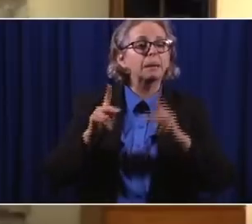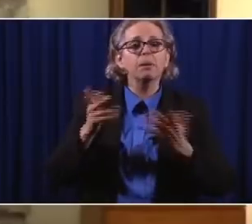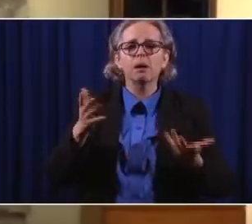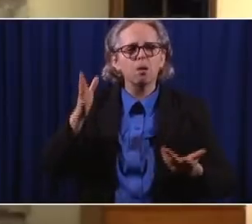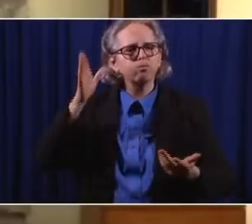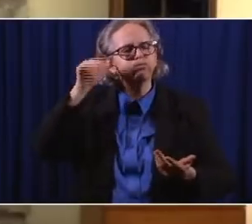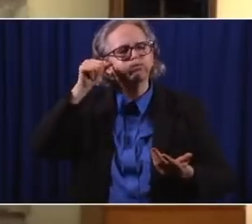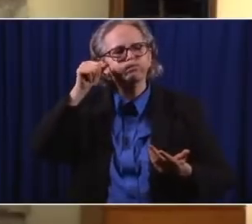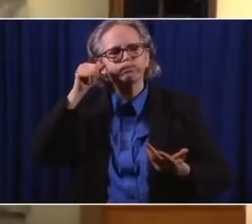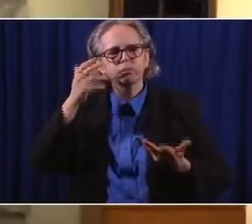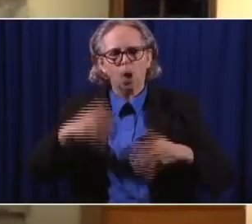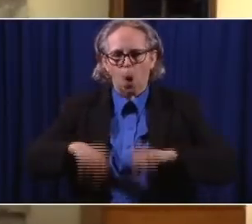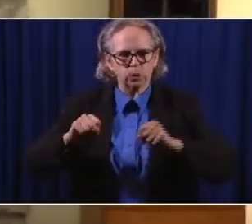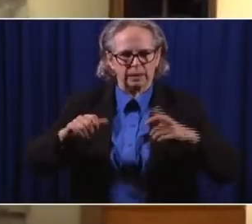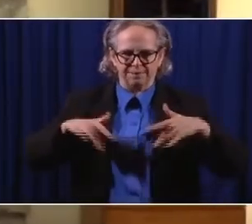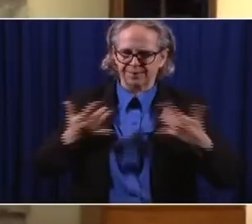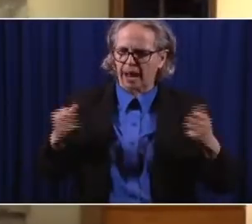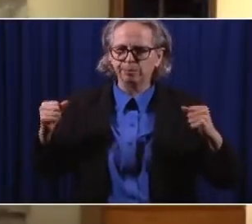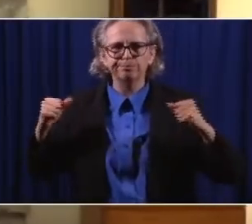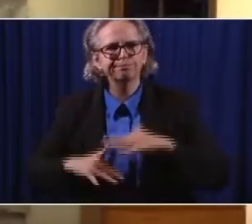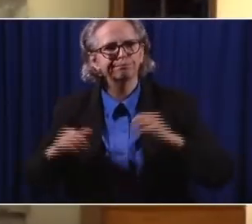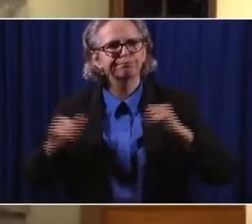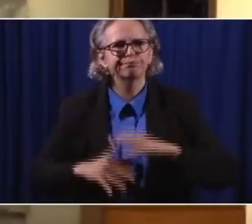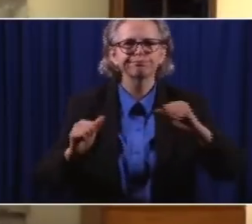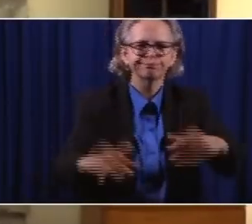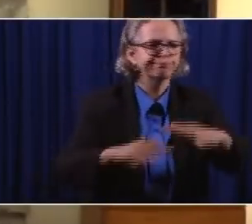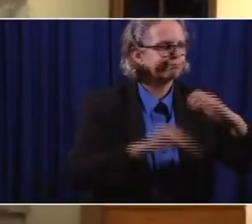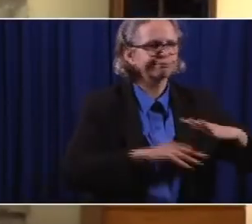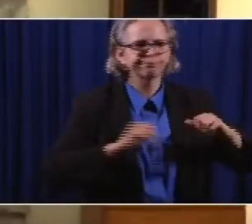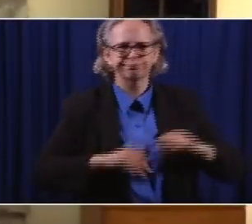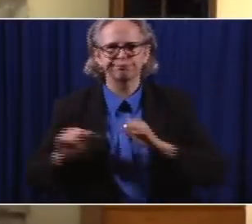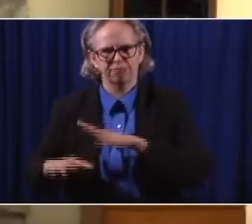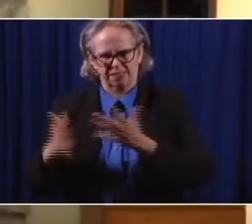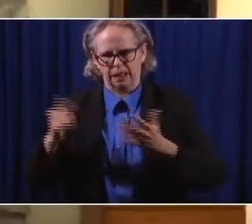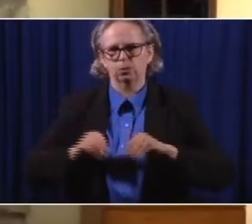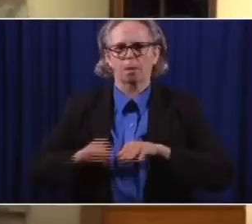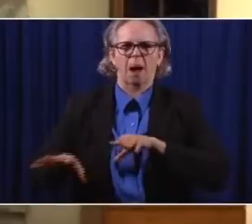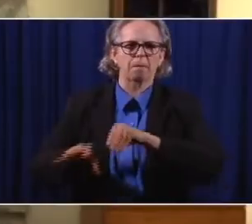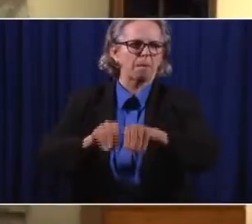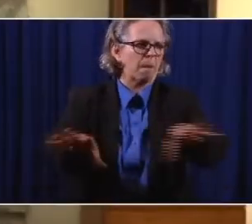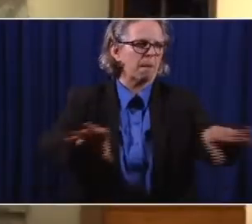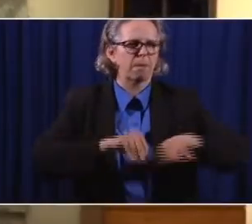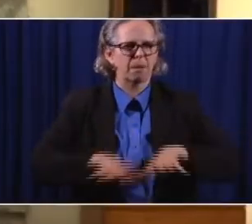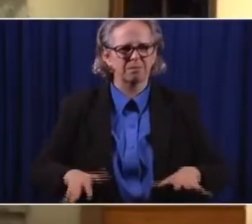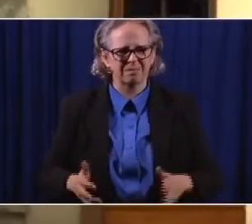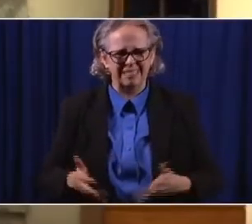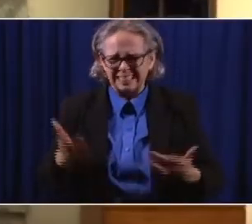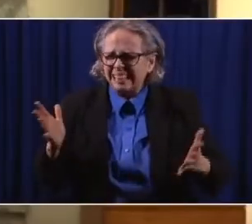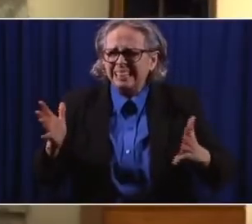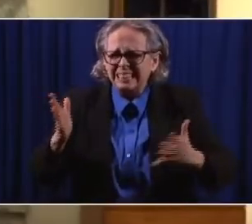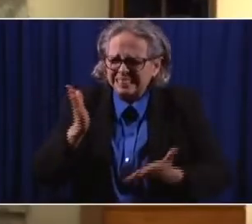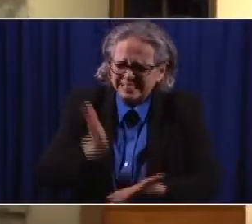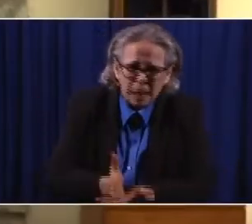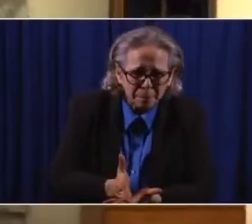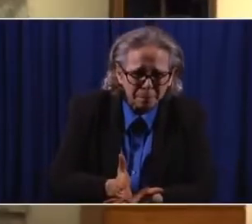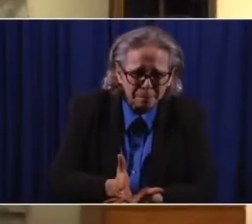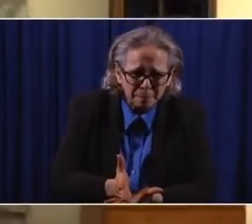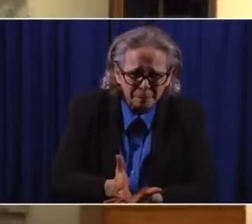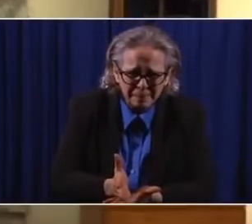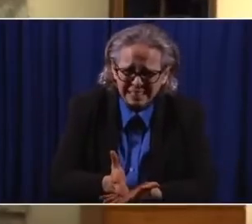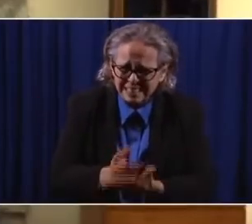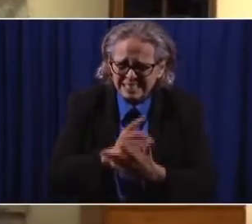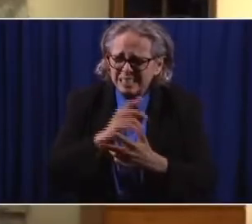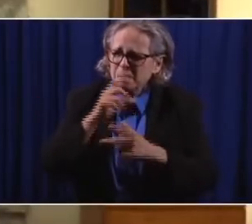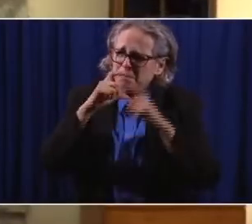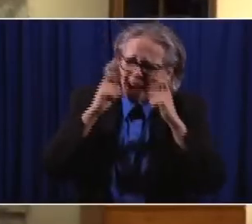and that they are having, unfortunately, some difficulty in getting people to cooperate in regard to contact tracing, which is really